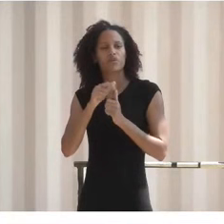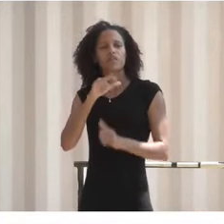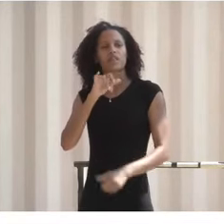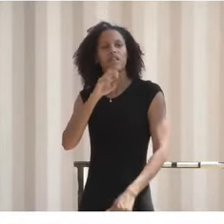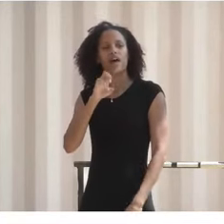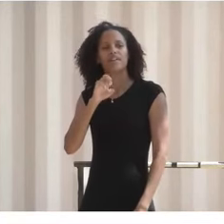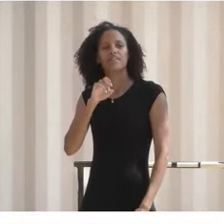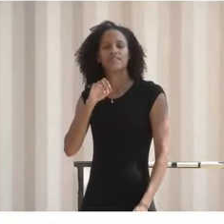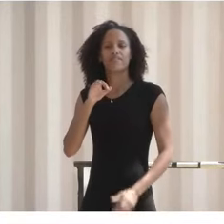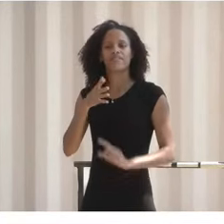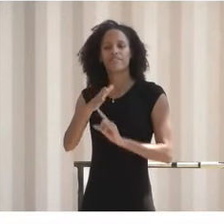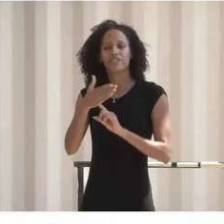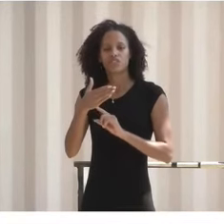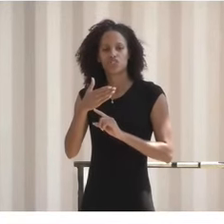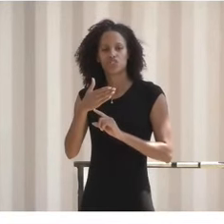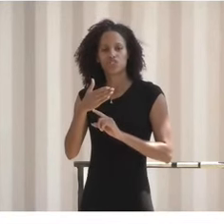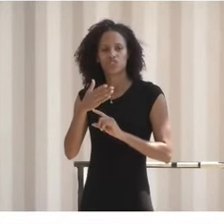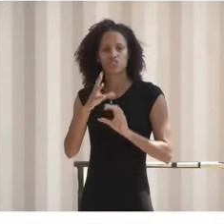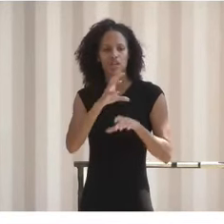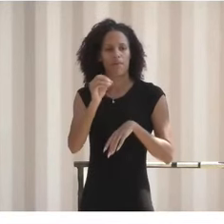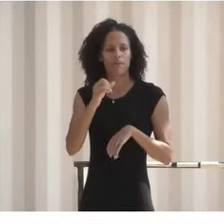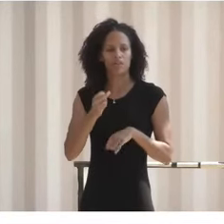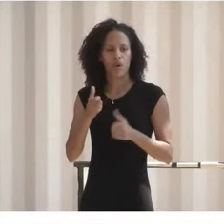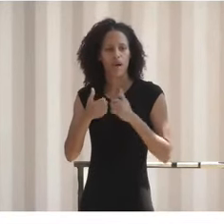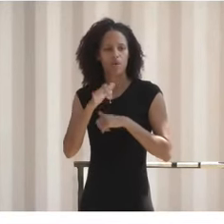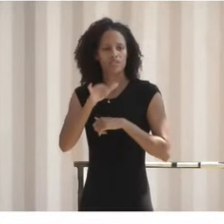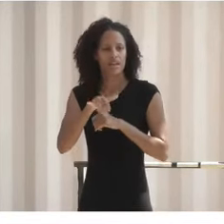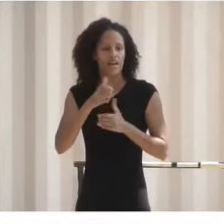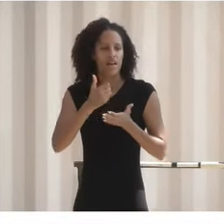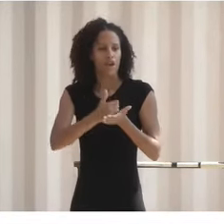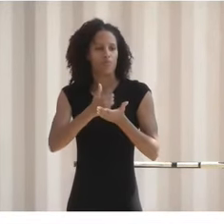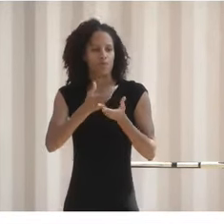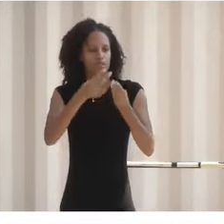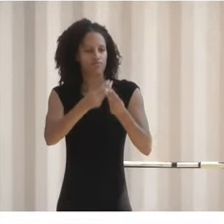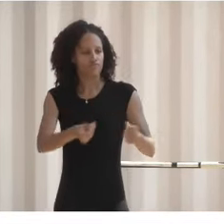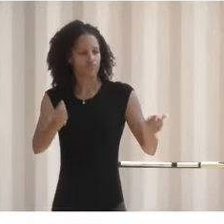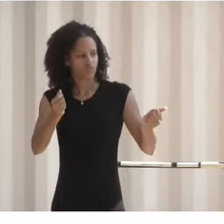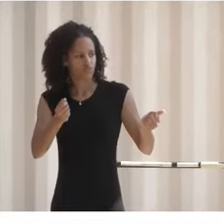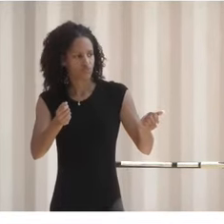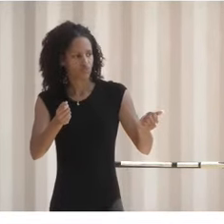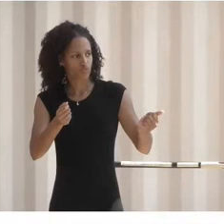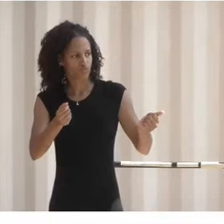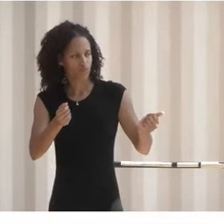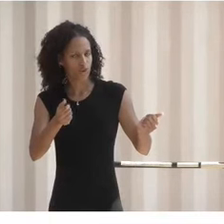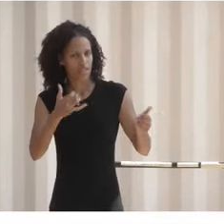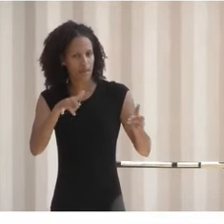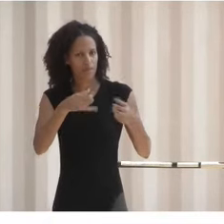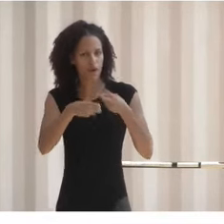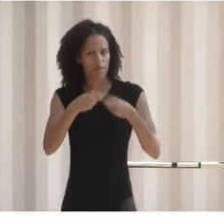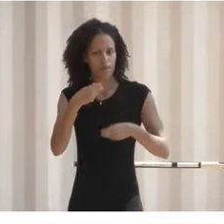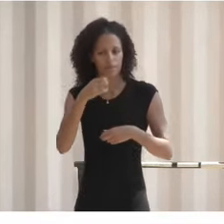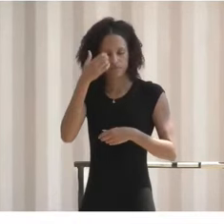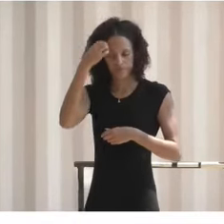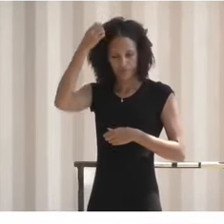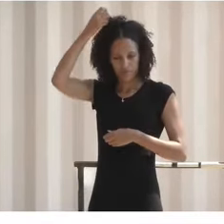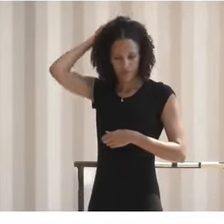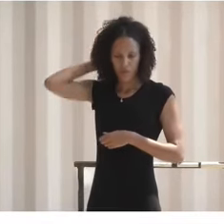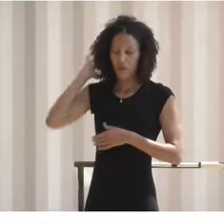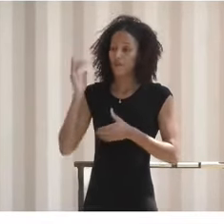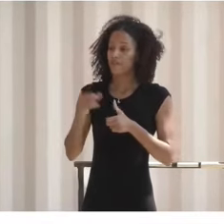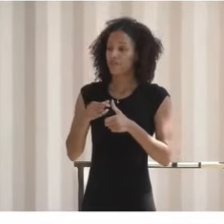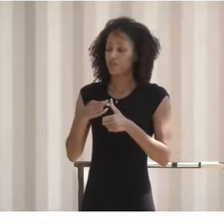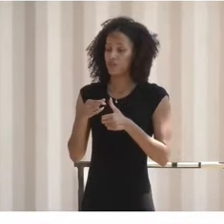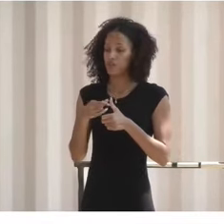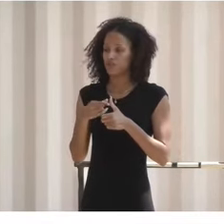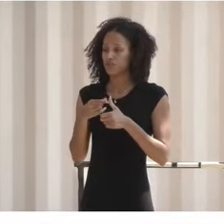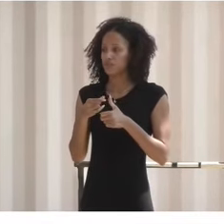but also how is that really helping to eradicate the problem? Well, let me start first